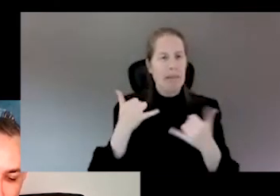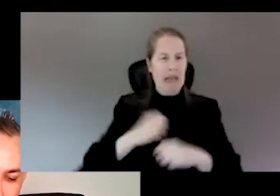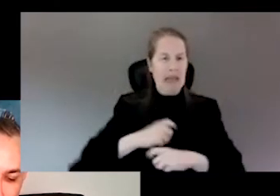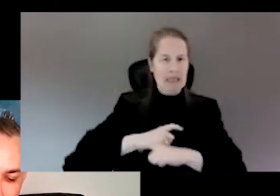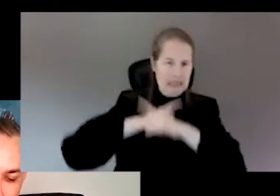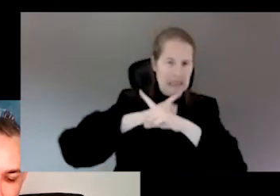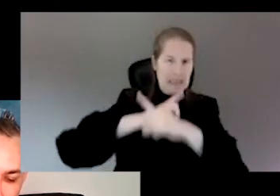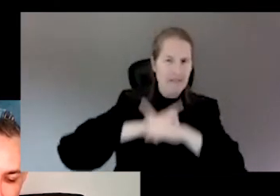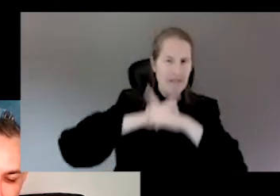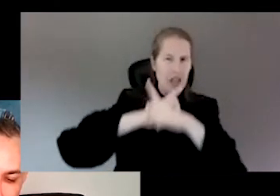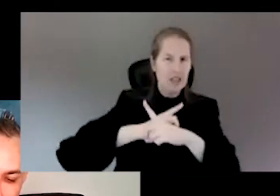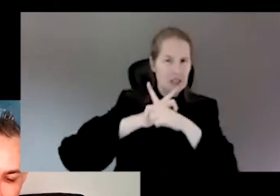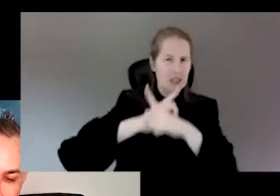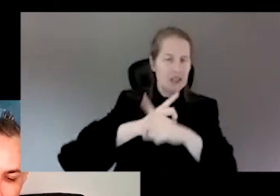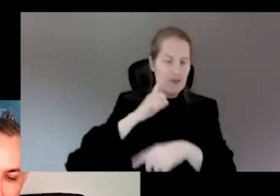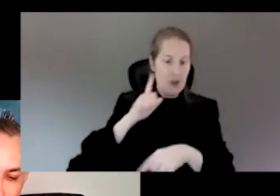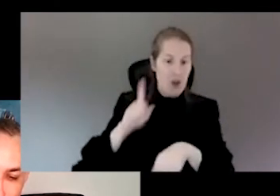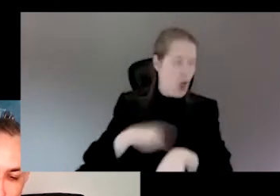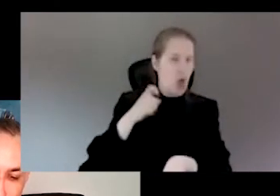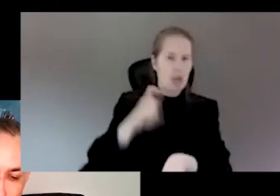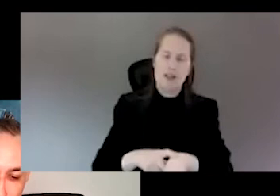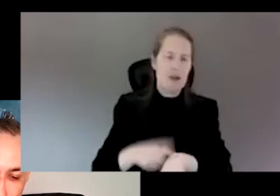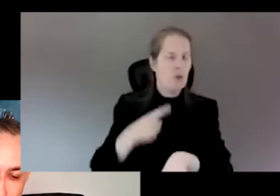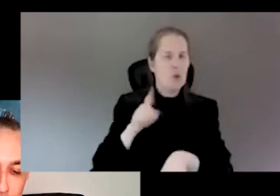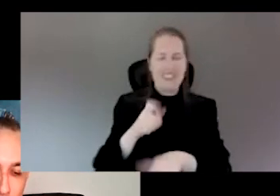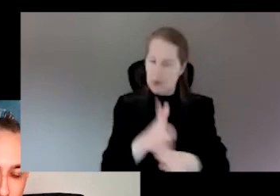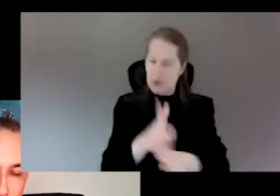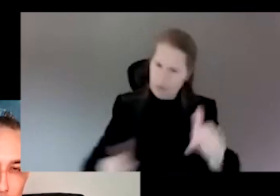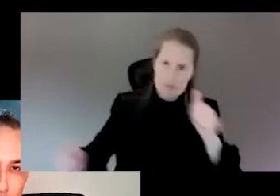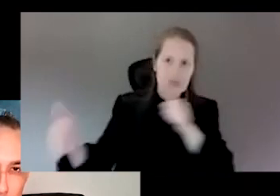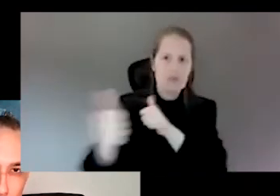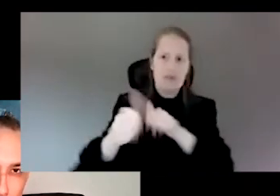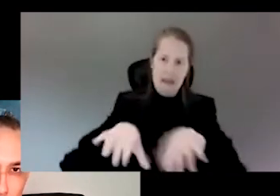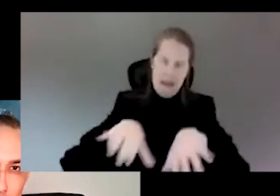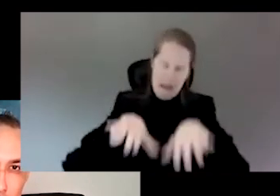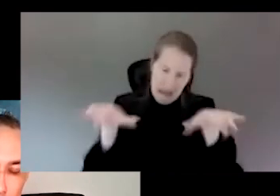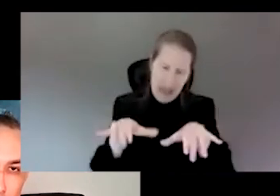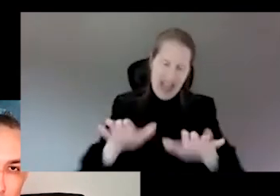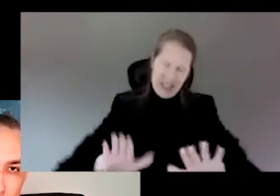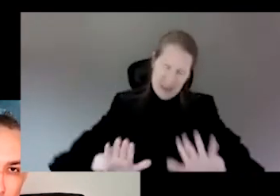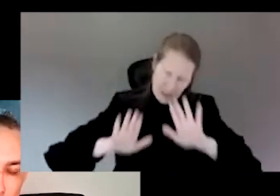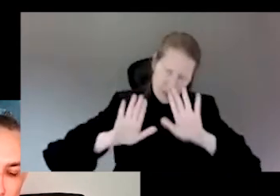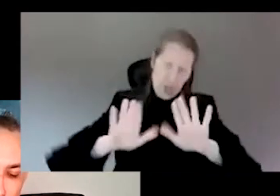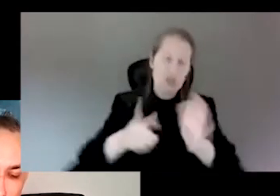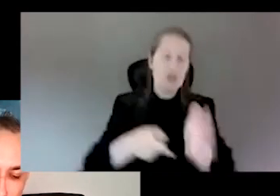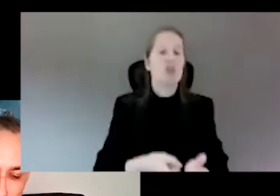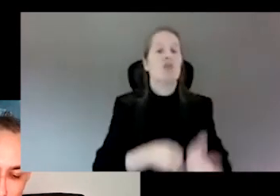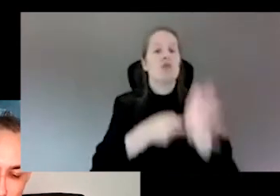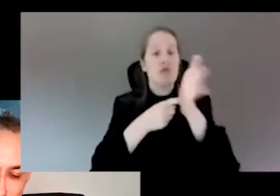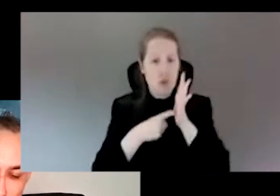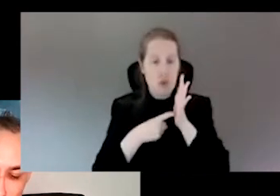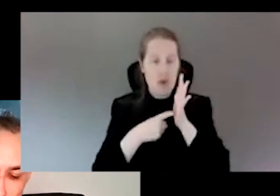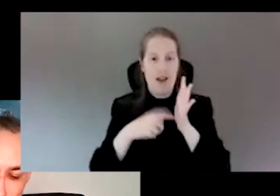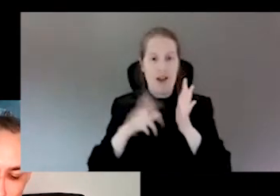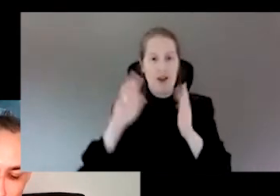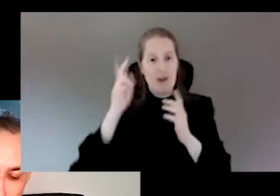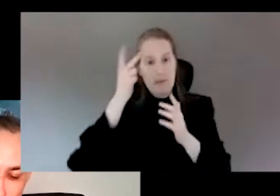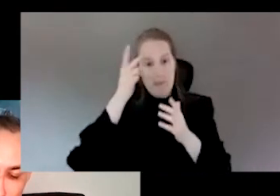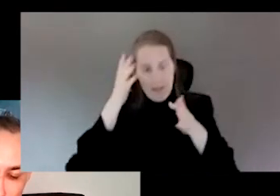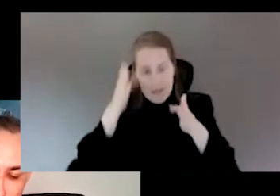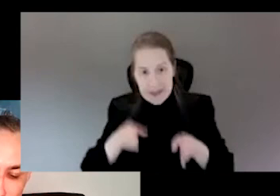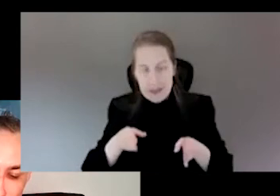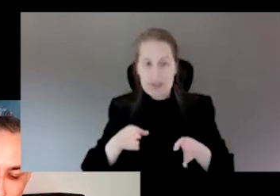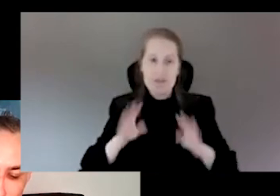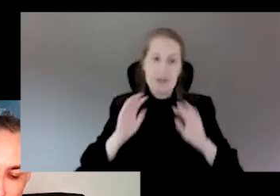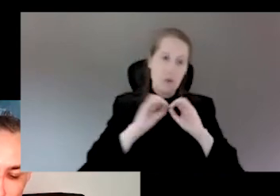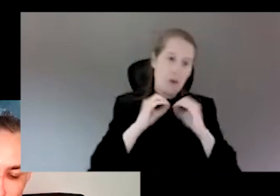need to go on the defensive and really ask and push and require, politicians,